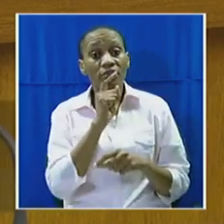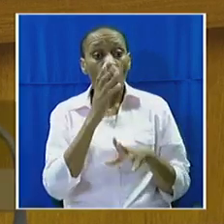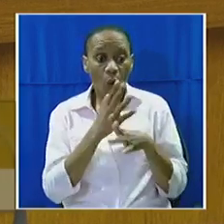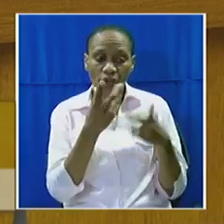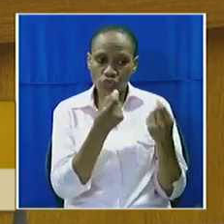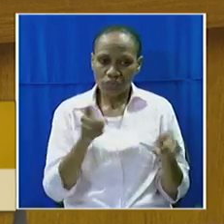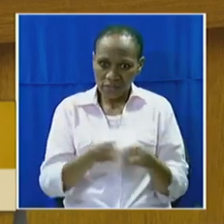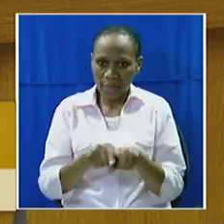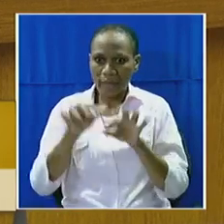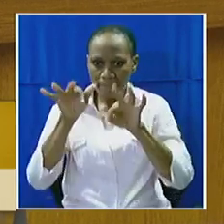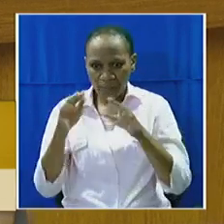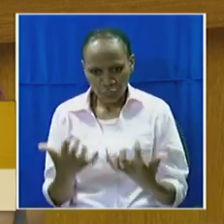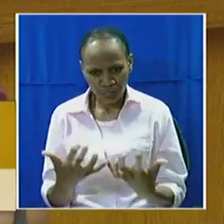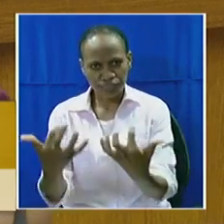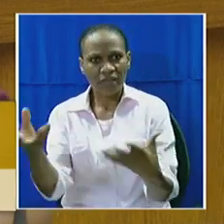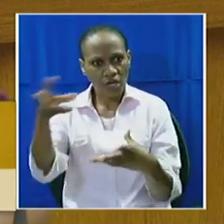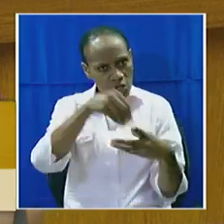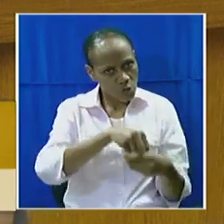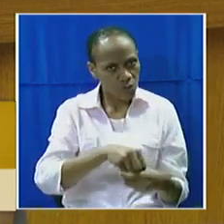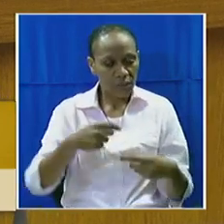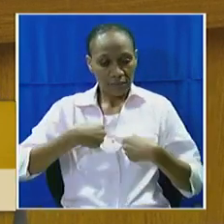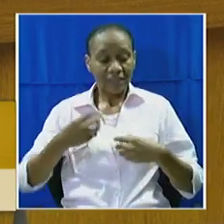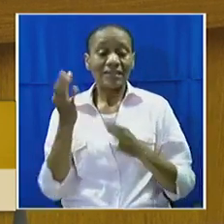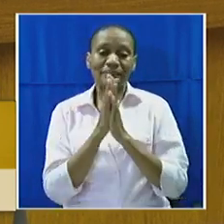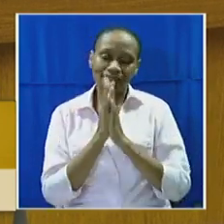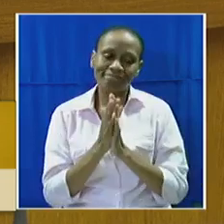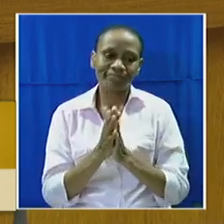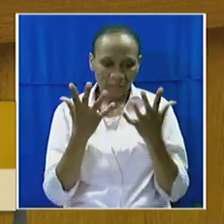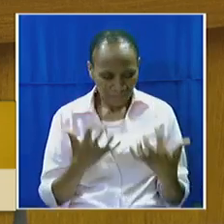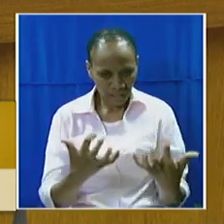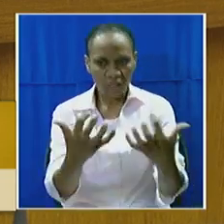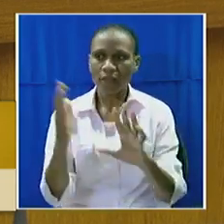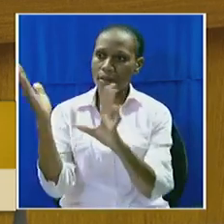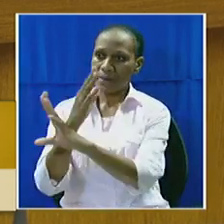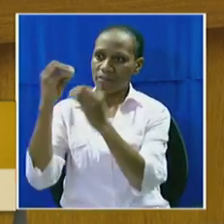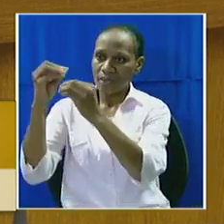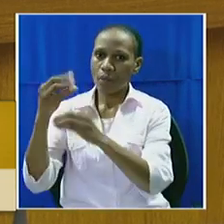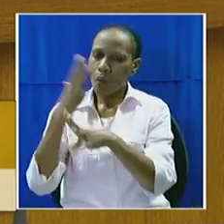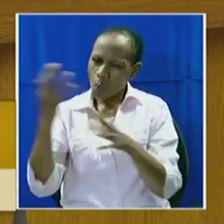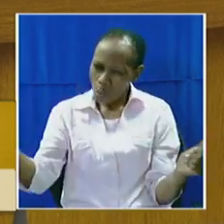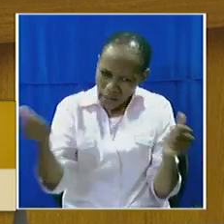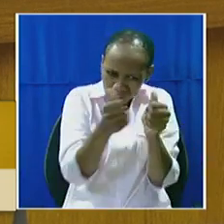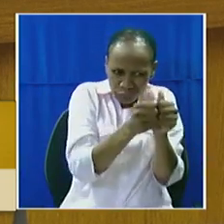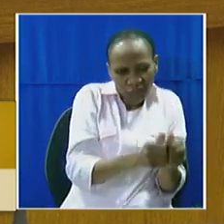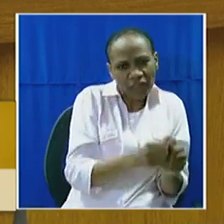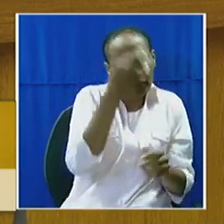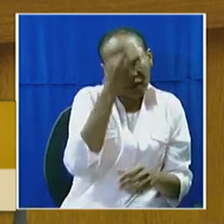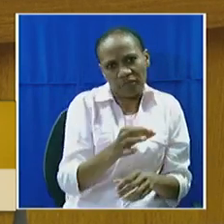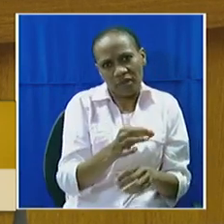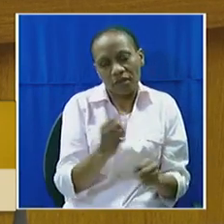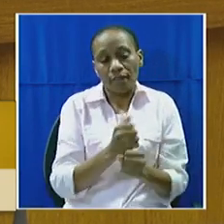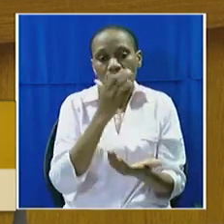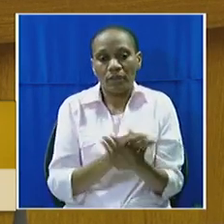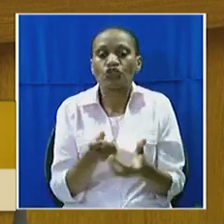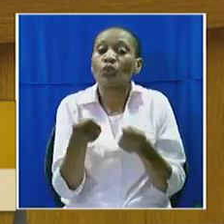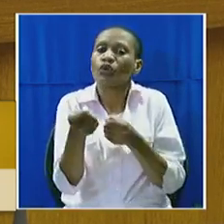society approach, and that is why we are also calling on the public and the private sector to collaborate on efforts to curtail the spread